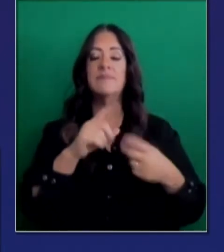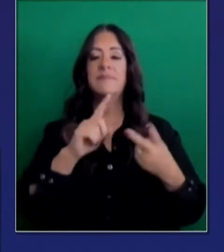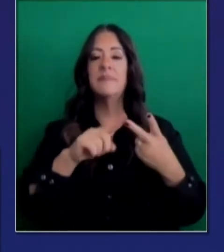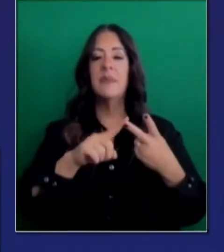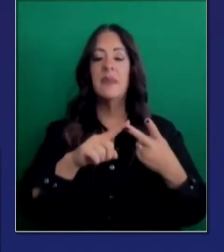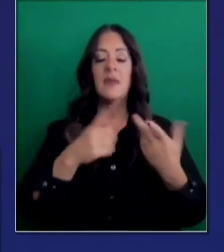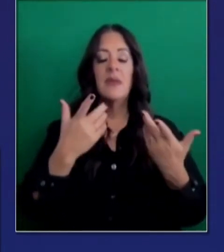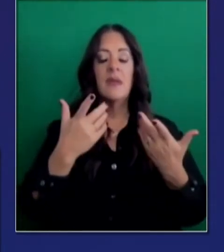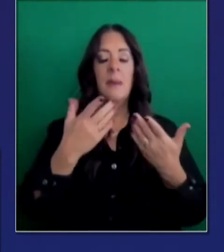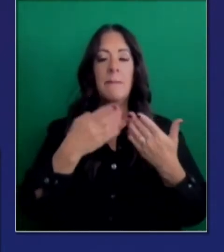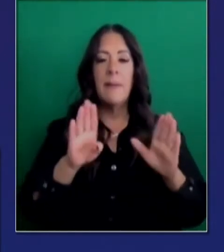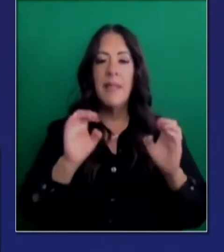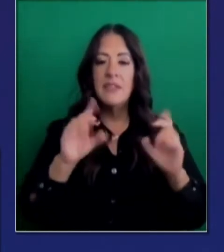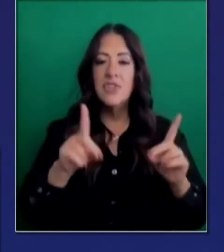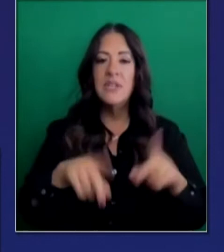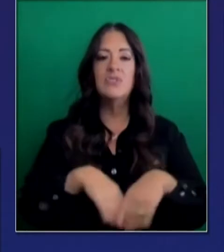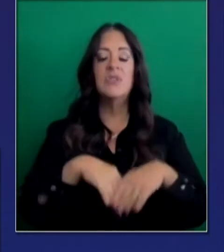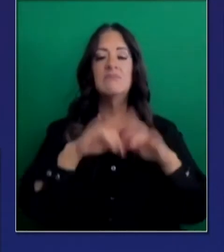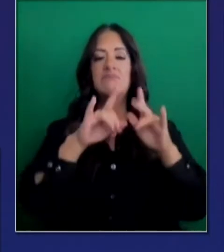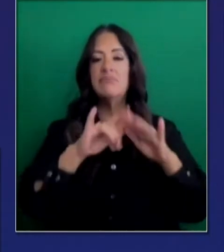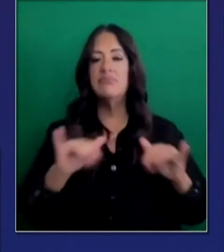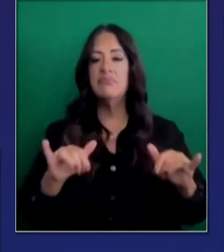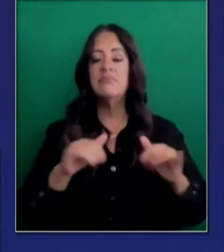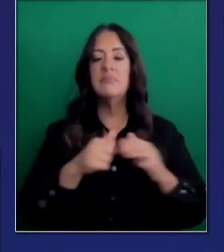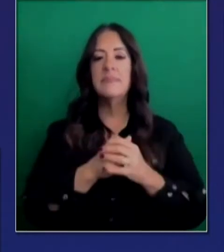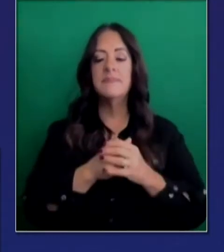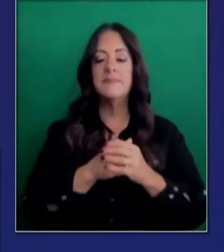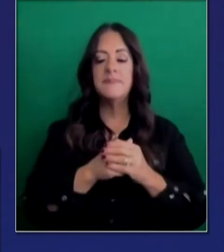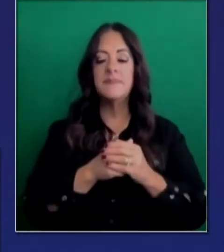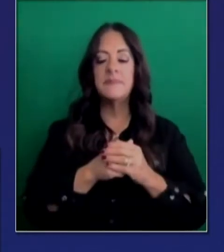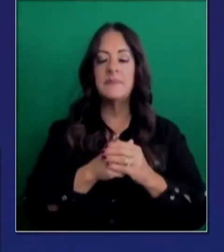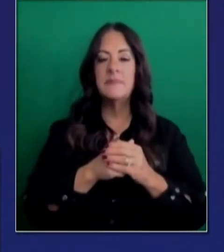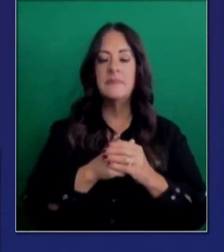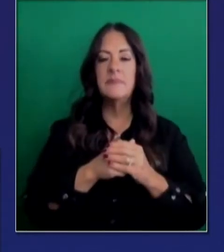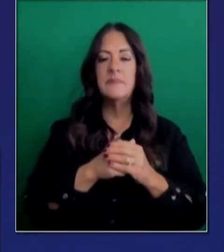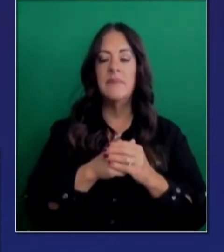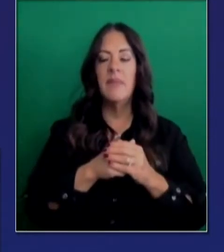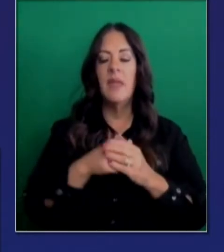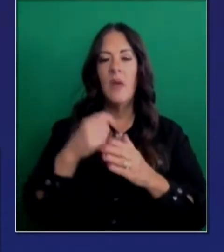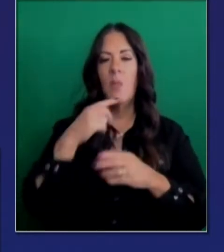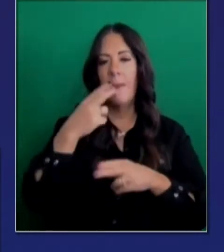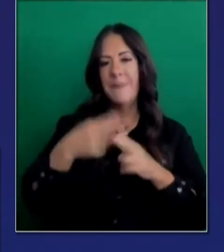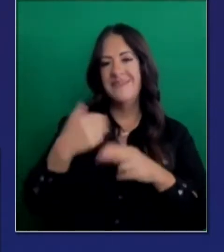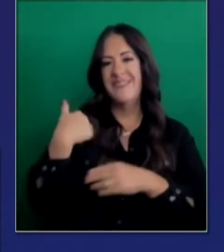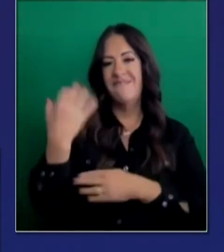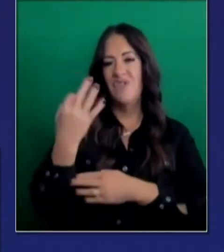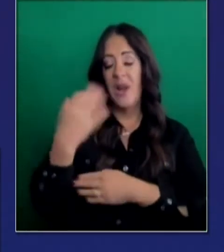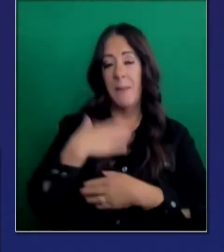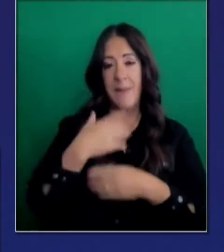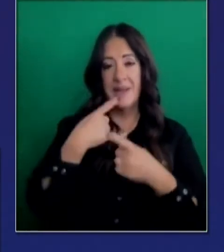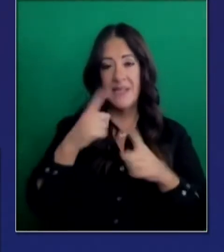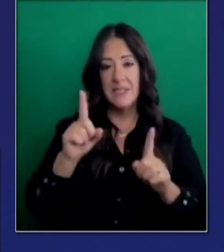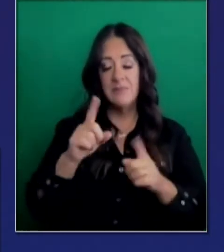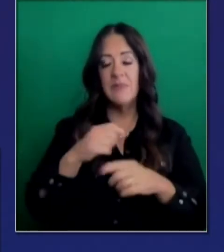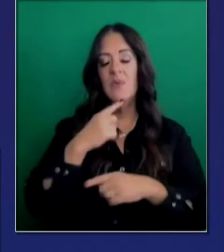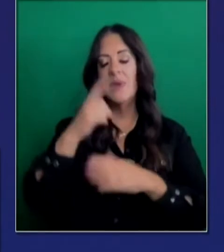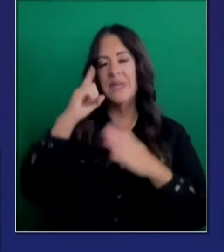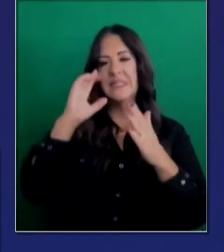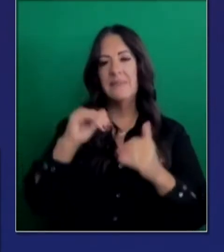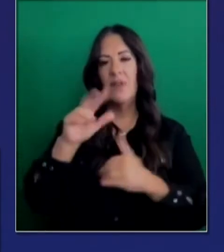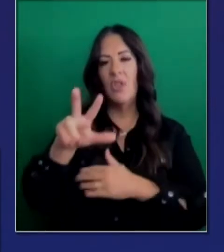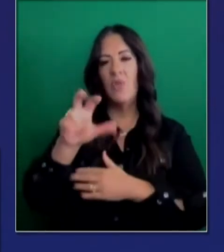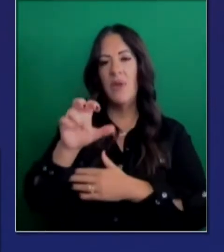a moment. In addition to this, we mentioned on Friday, we anticipate $350 million. We're going to get